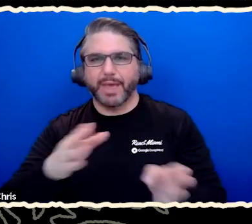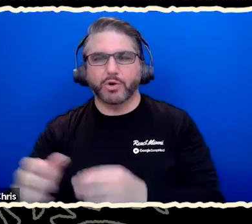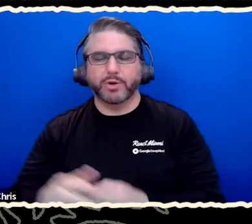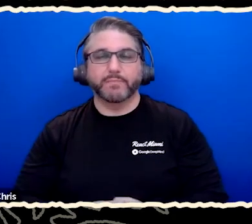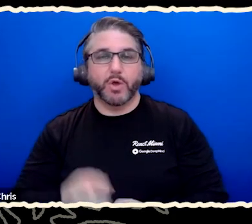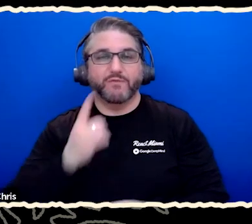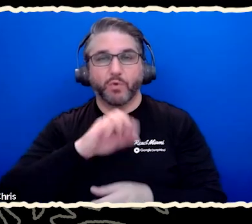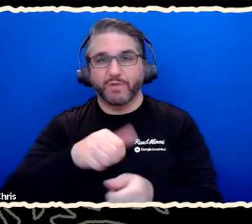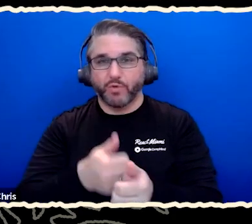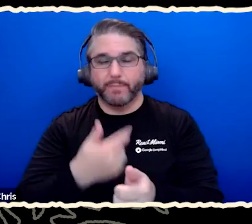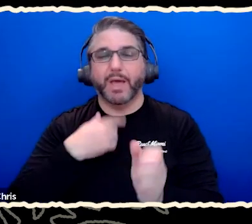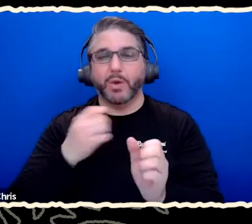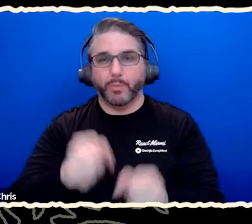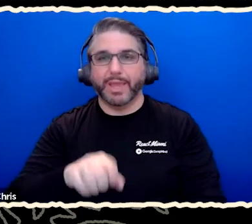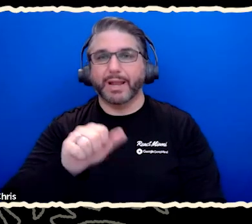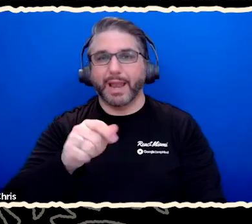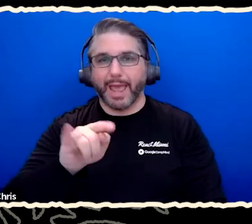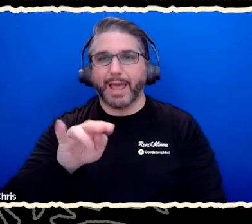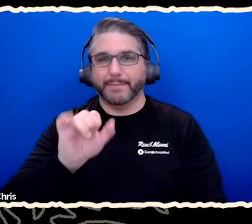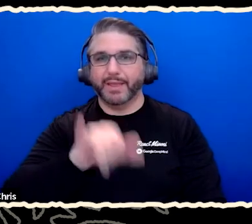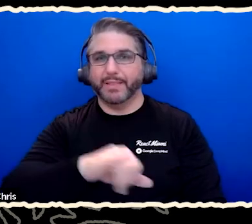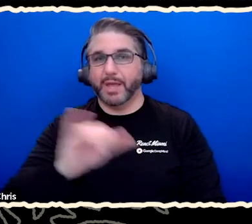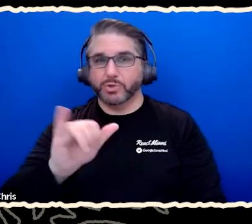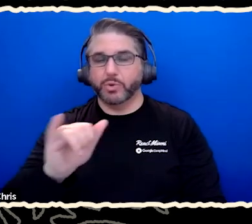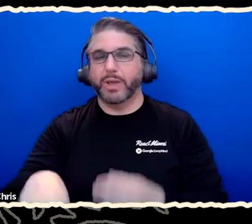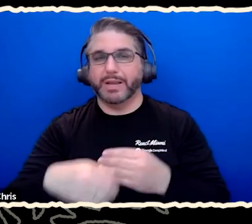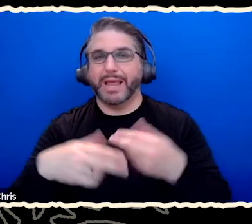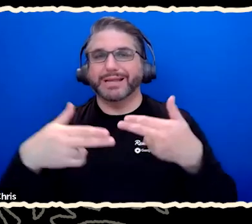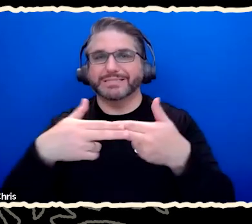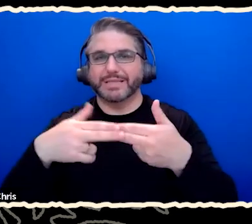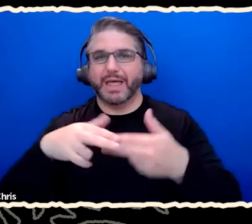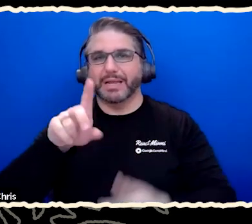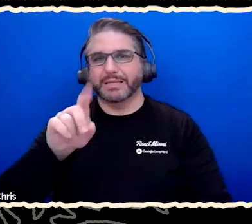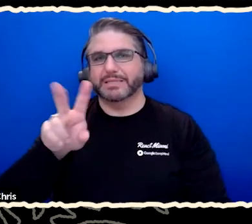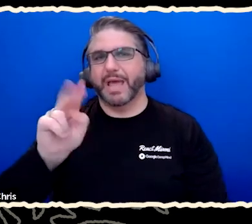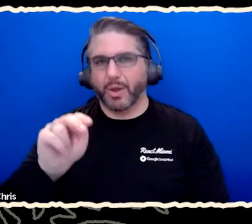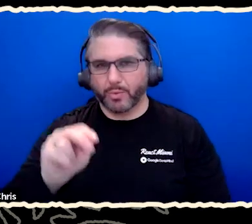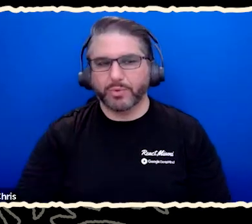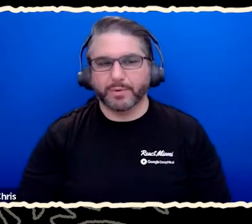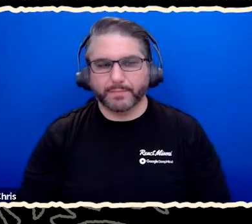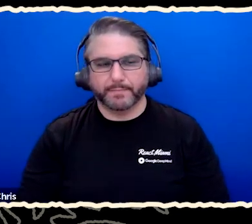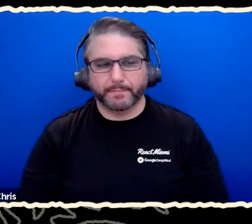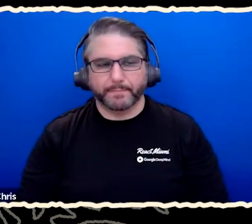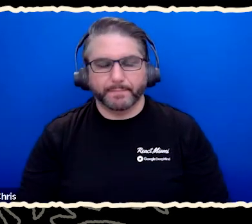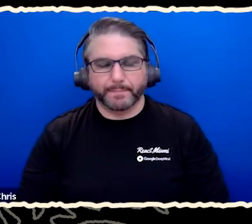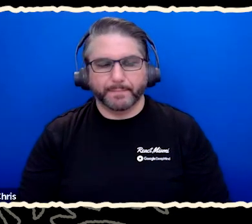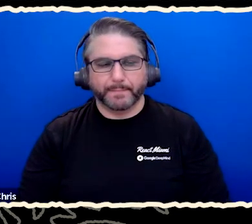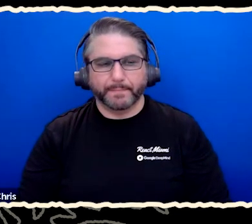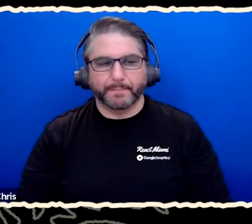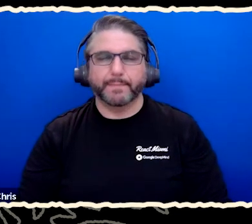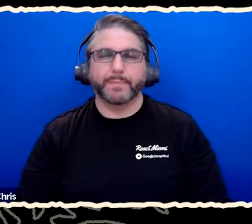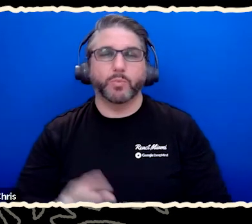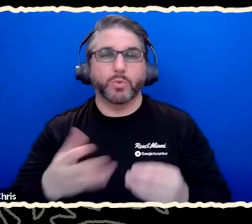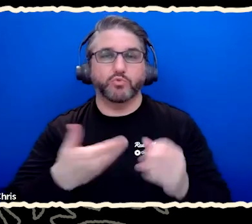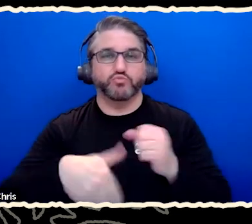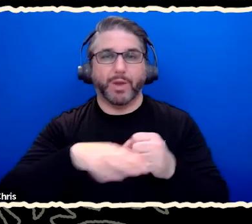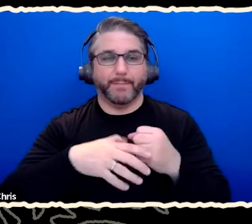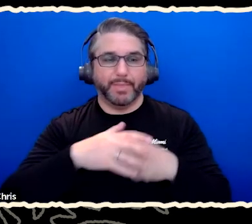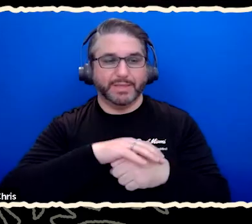can animate that too and do a slide down. And let's wrap this around